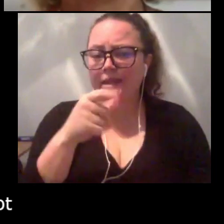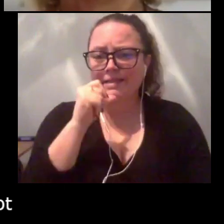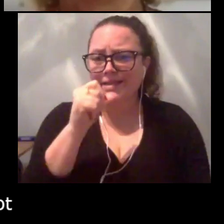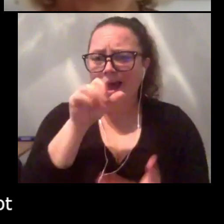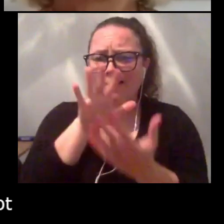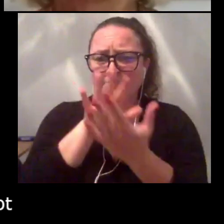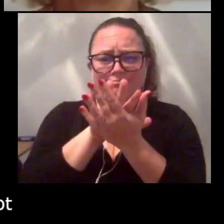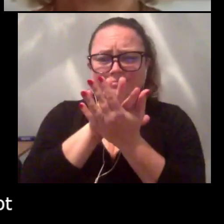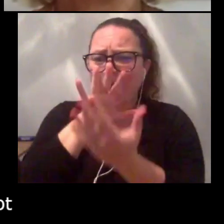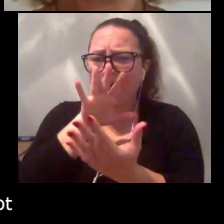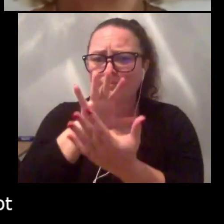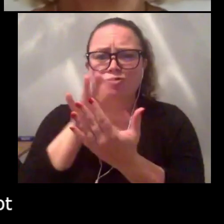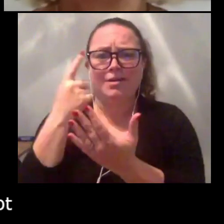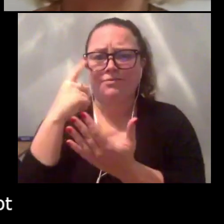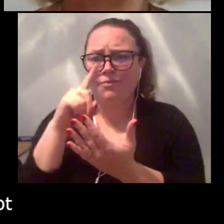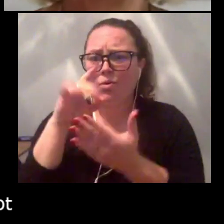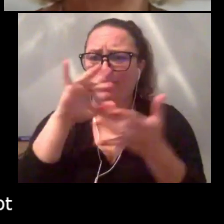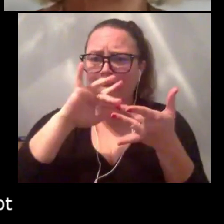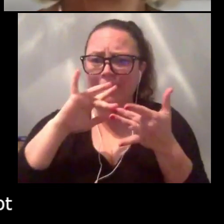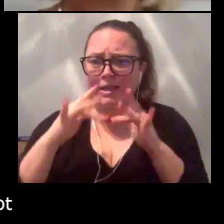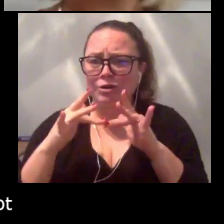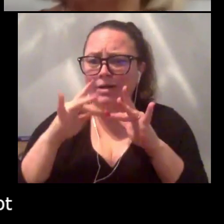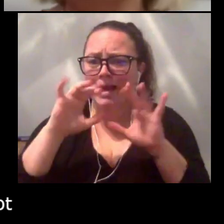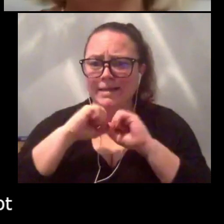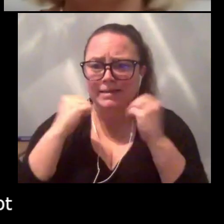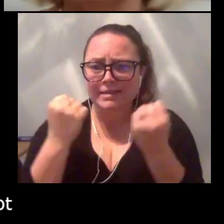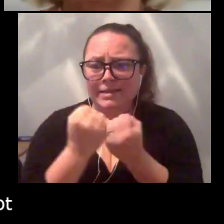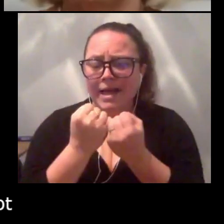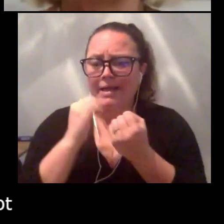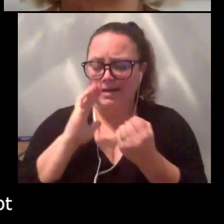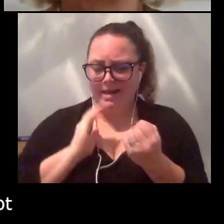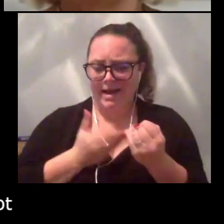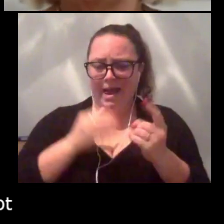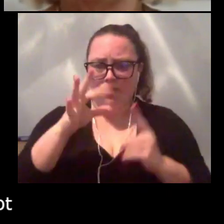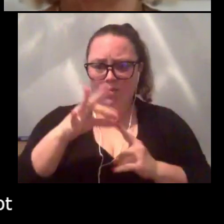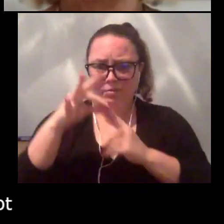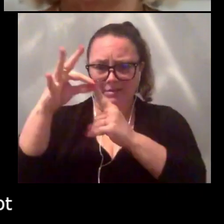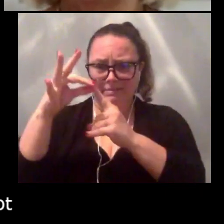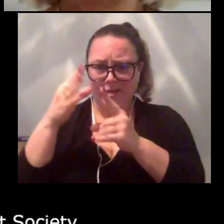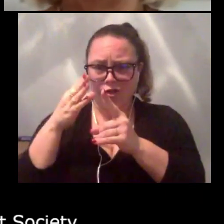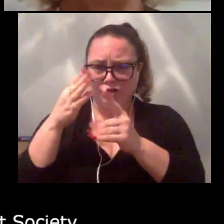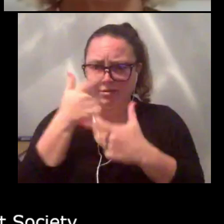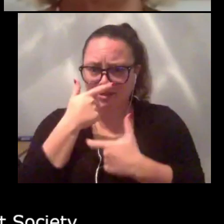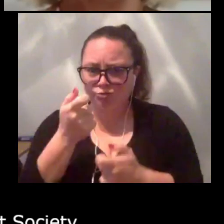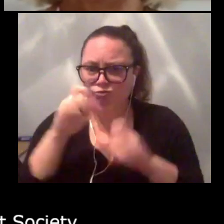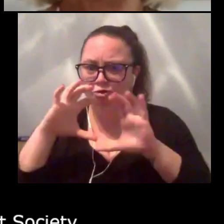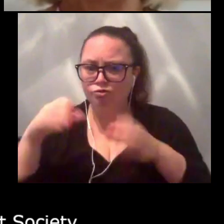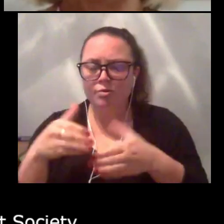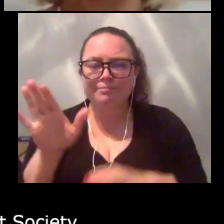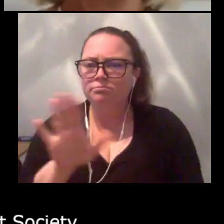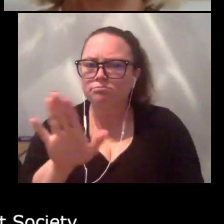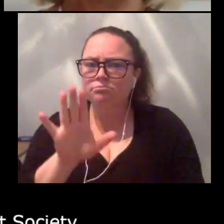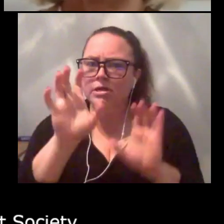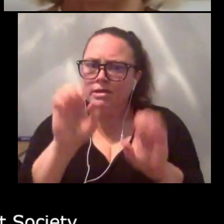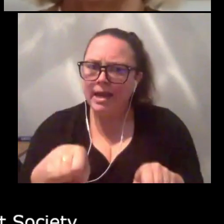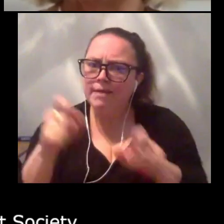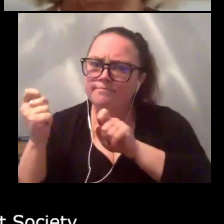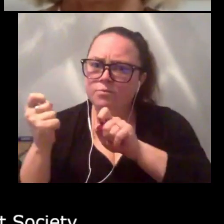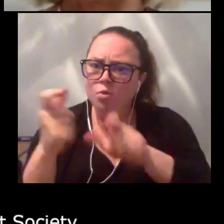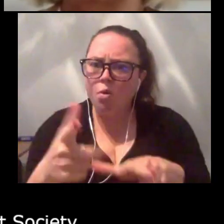and our accessibility special interest group, but everyone can contribute. This includes individuals